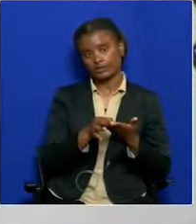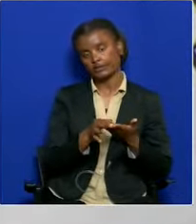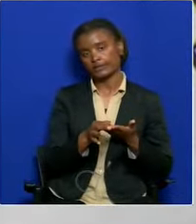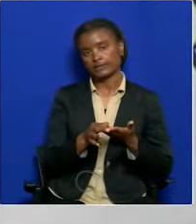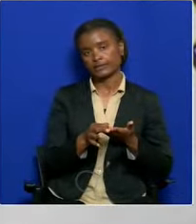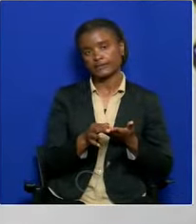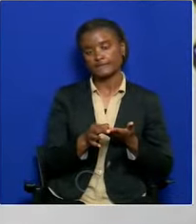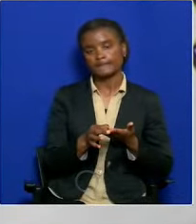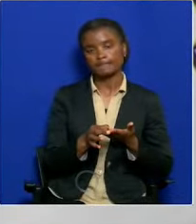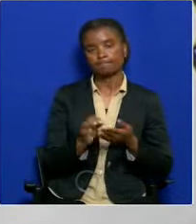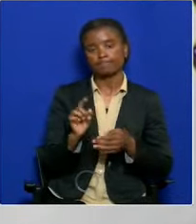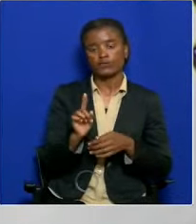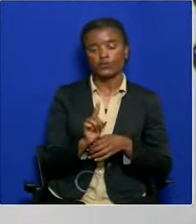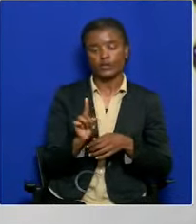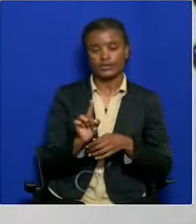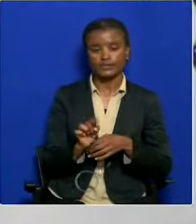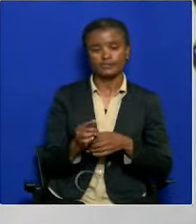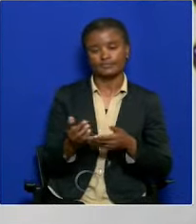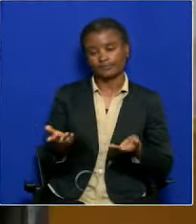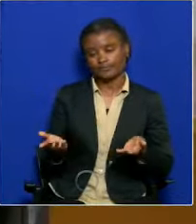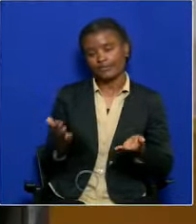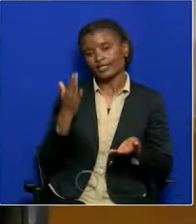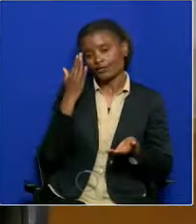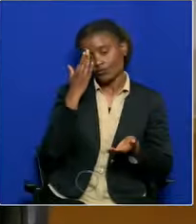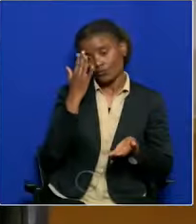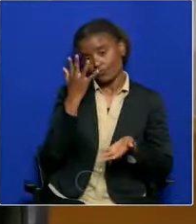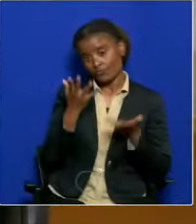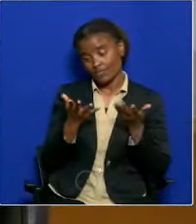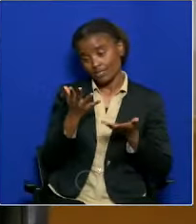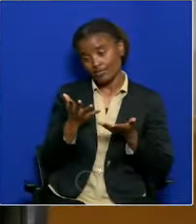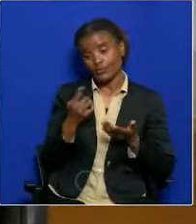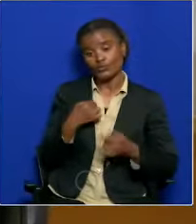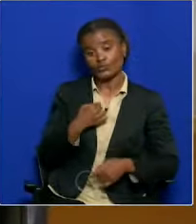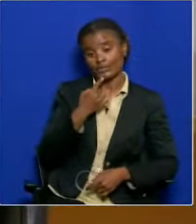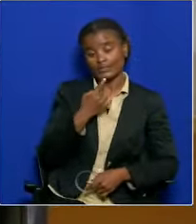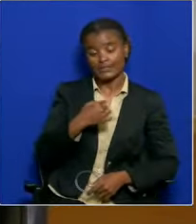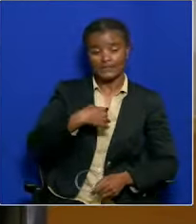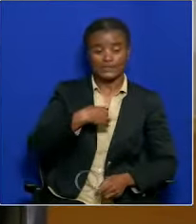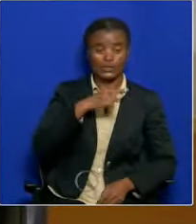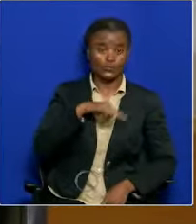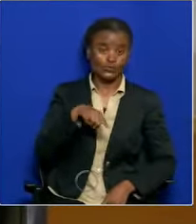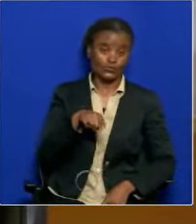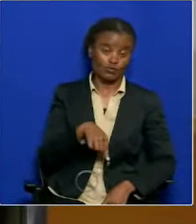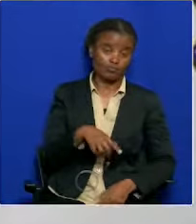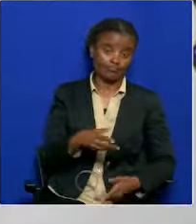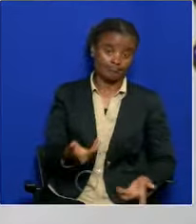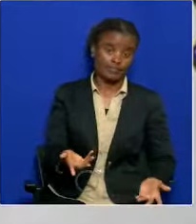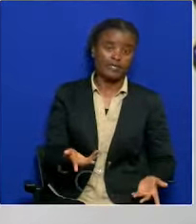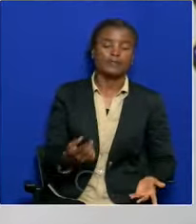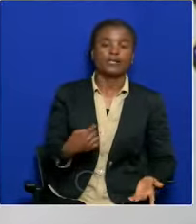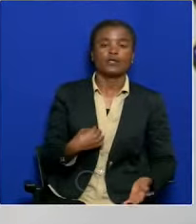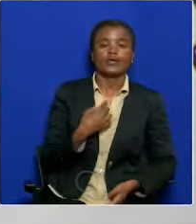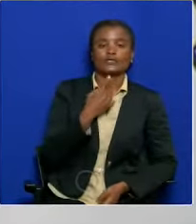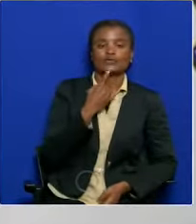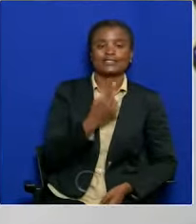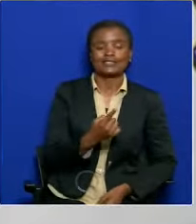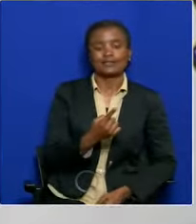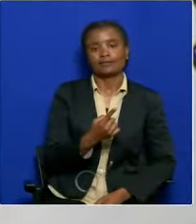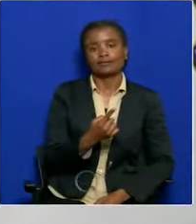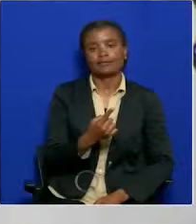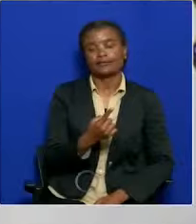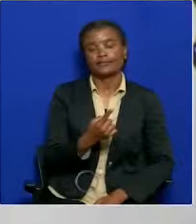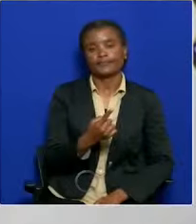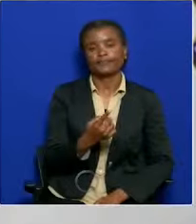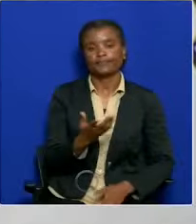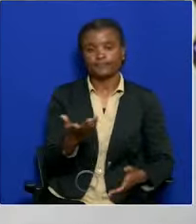and I know you'll say I'm wrong, but I just want to say this as a suggestion of